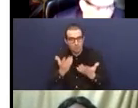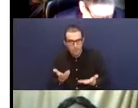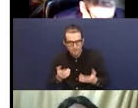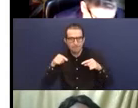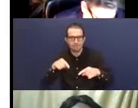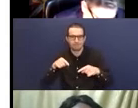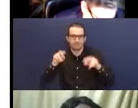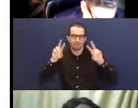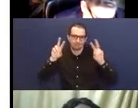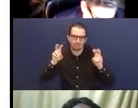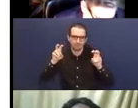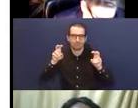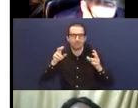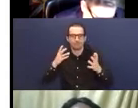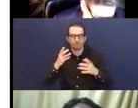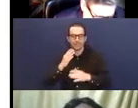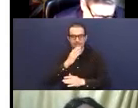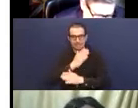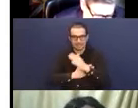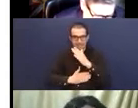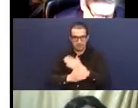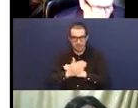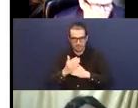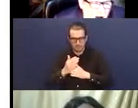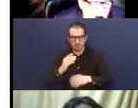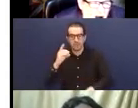way of introduction, I will start by